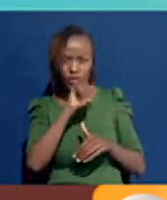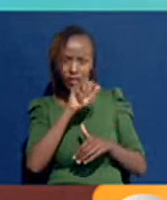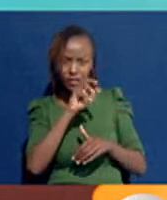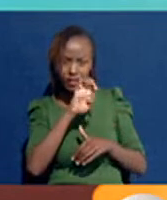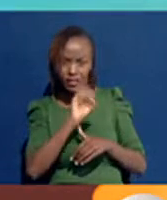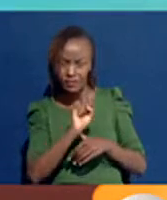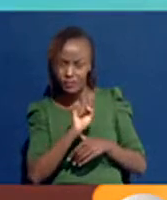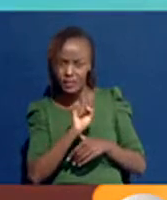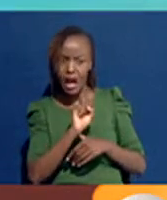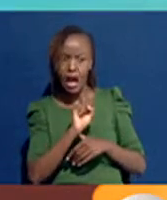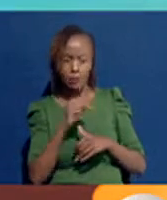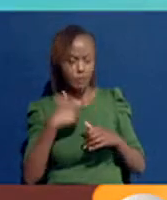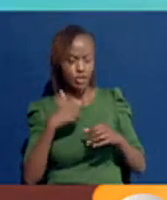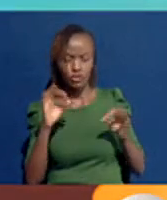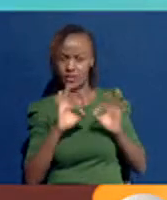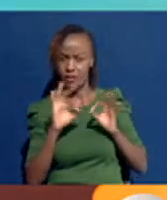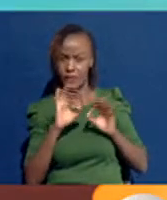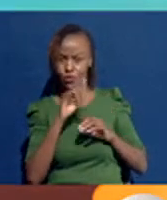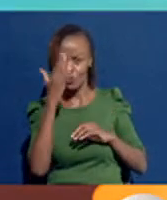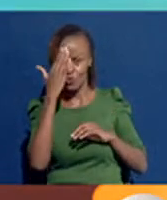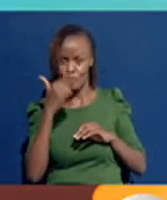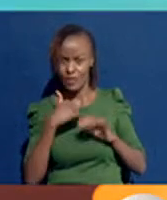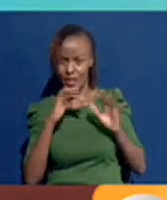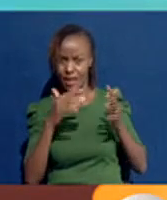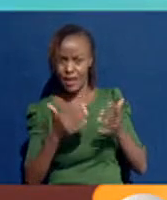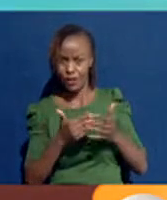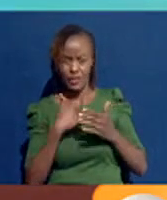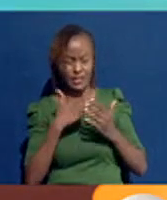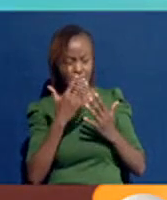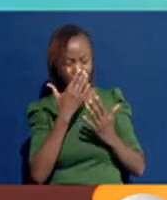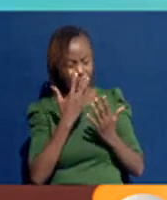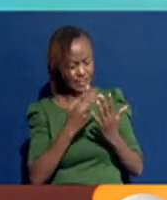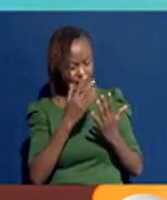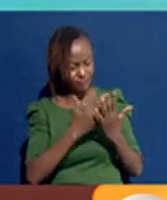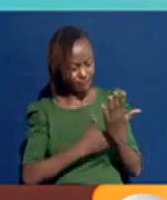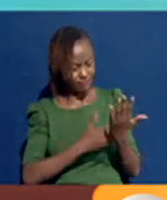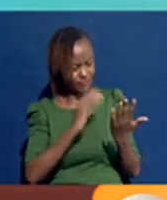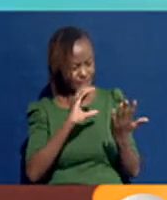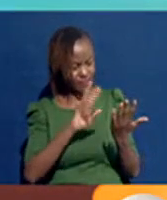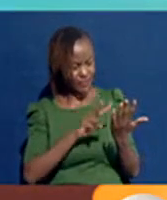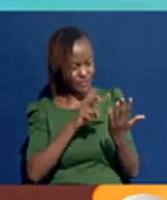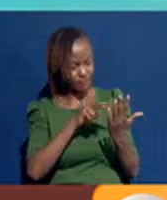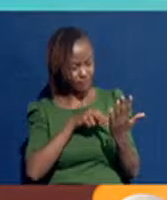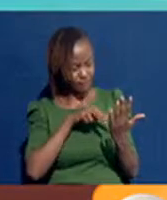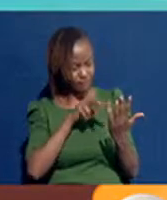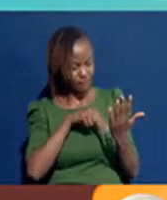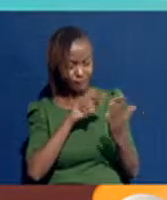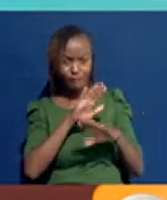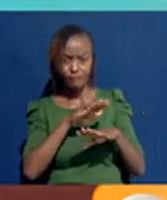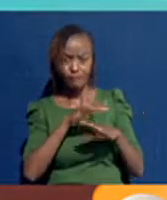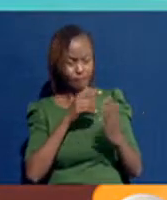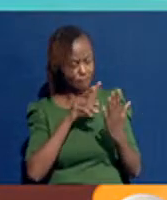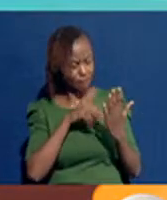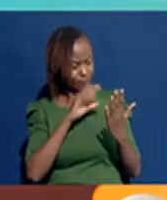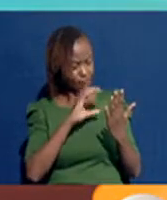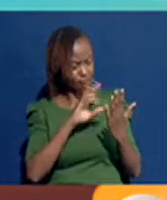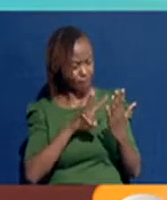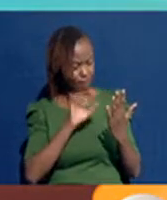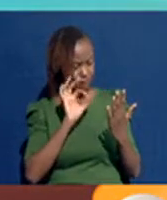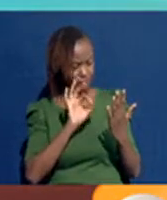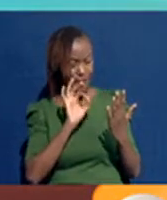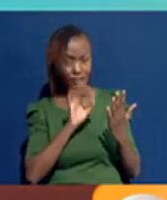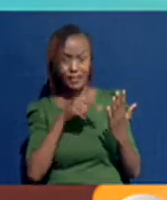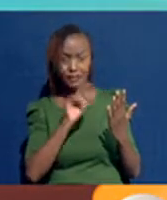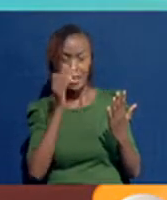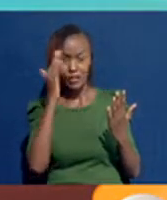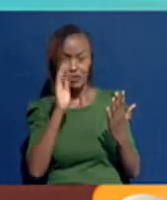how this person knew. Mm. So they requested my CV, which I gave out. They looked at it. And I didn't know that they were